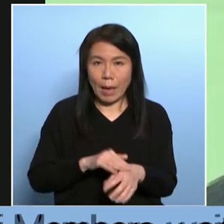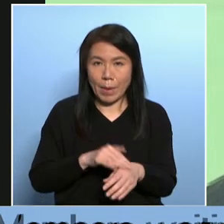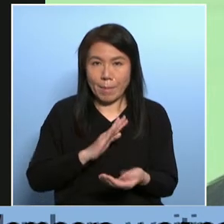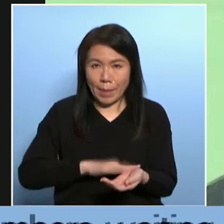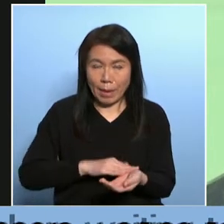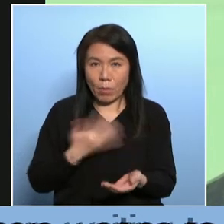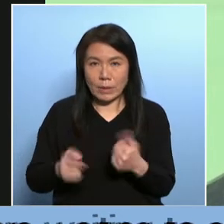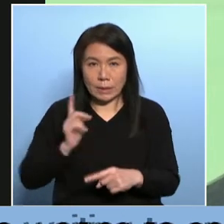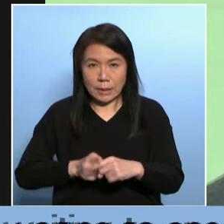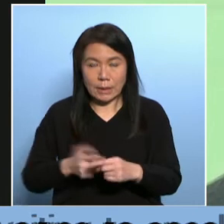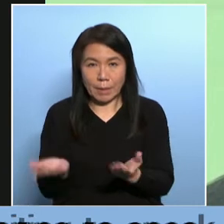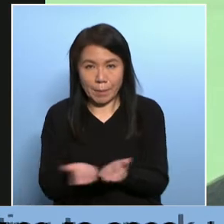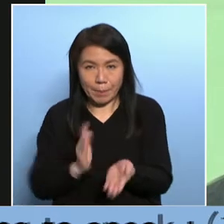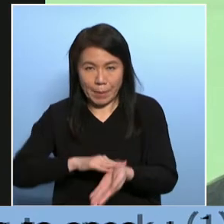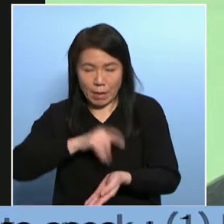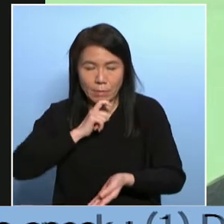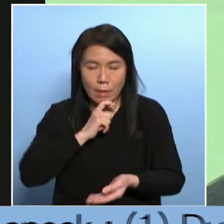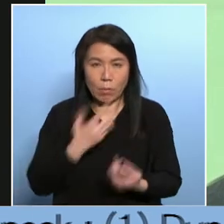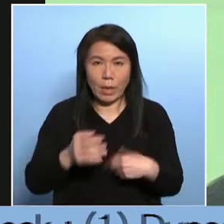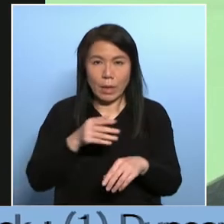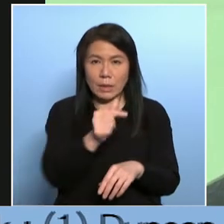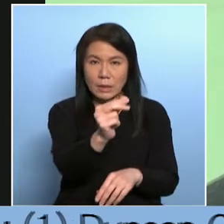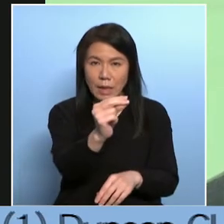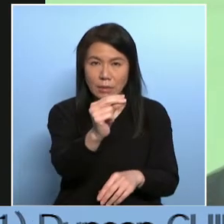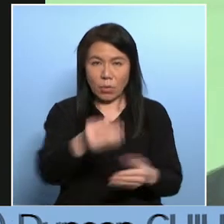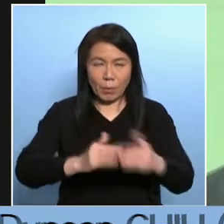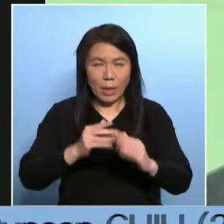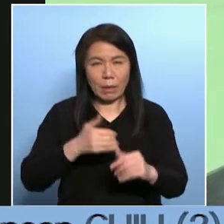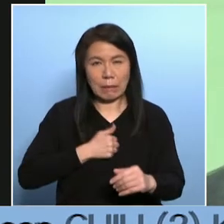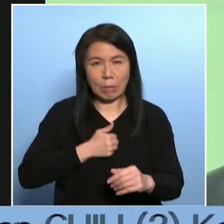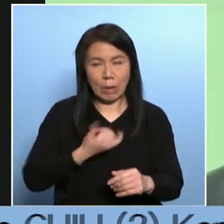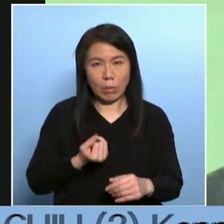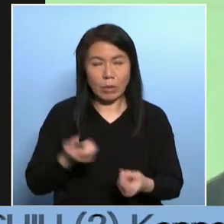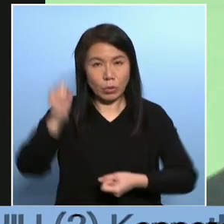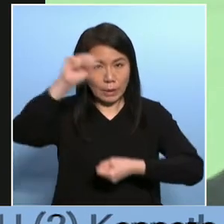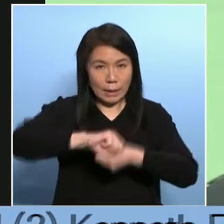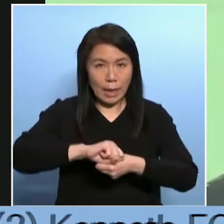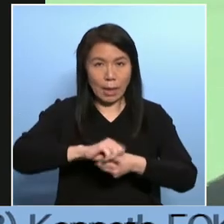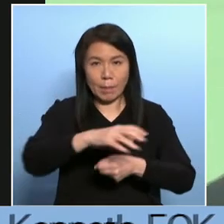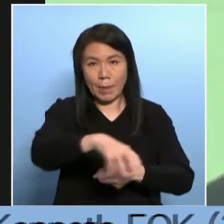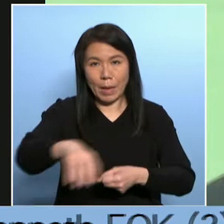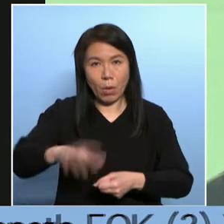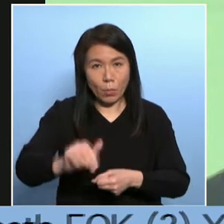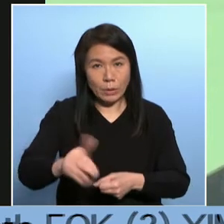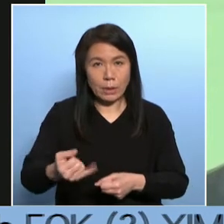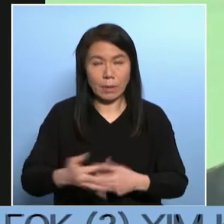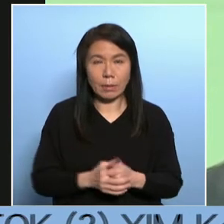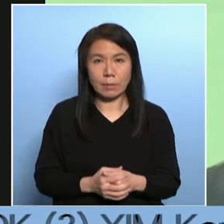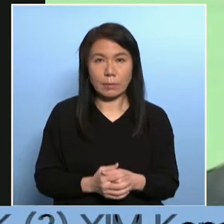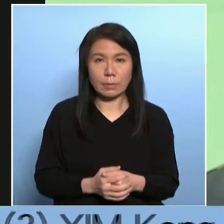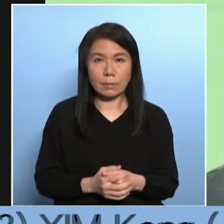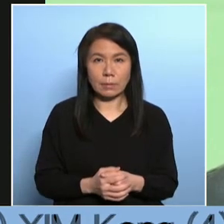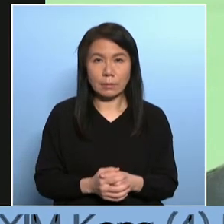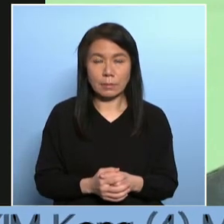preliminary confirmed. But then there are many people in the community. So is 7 clinics enough? Do we need to increase the